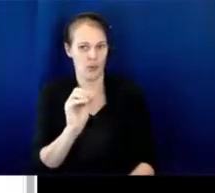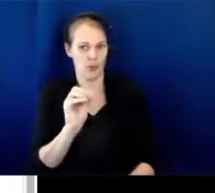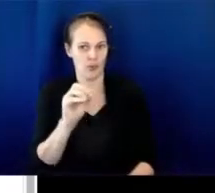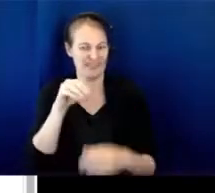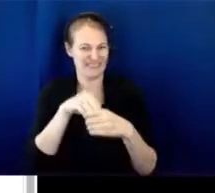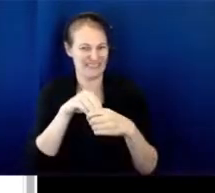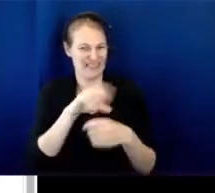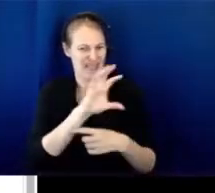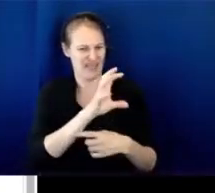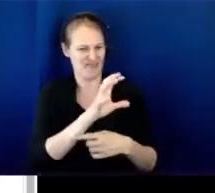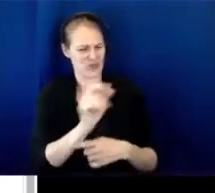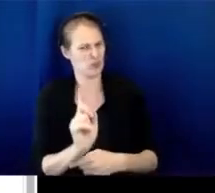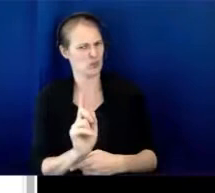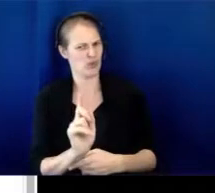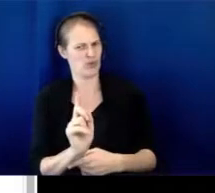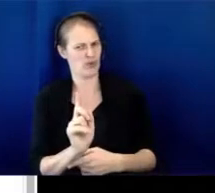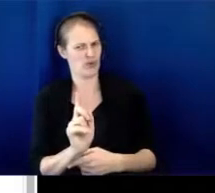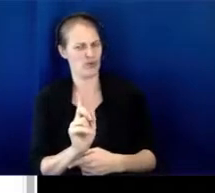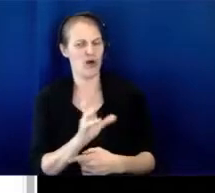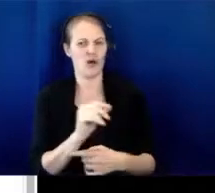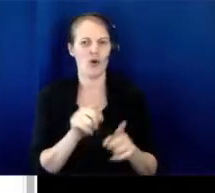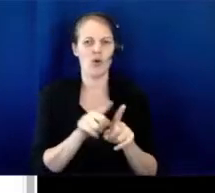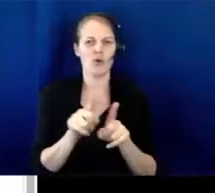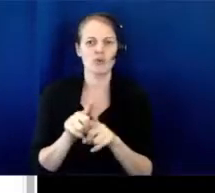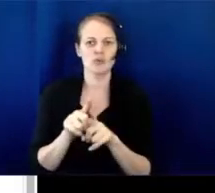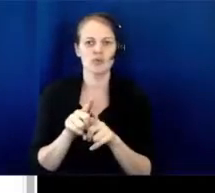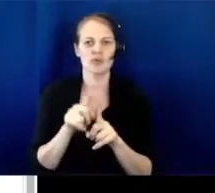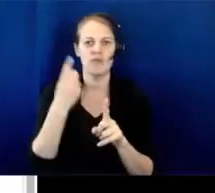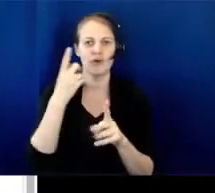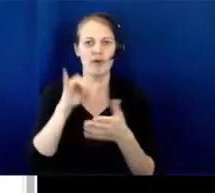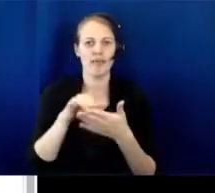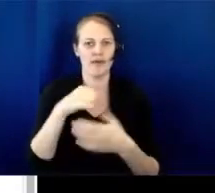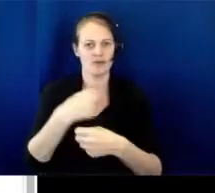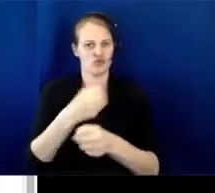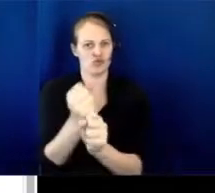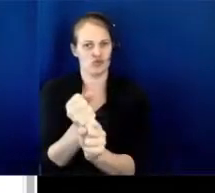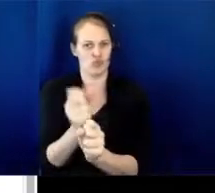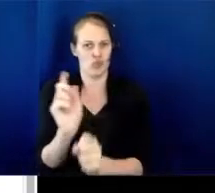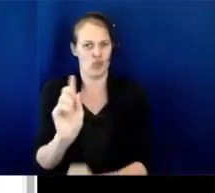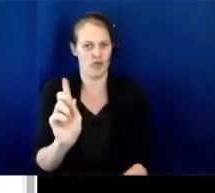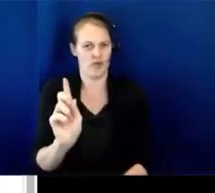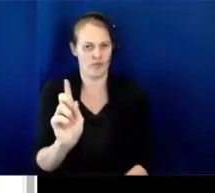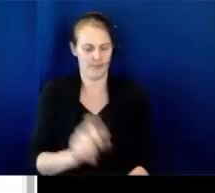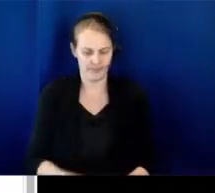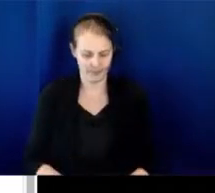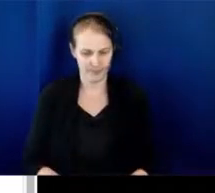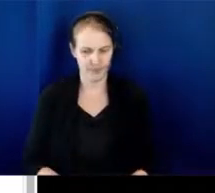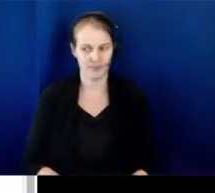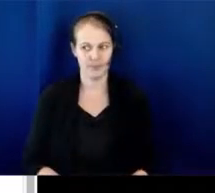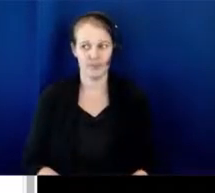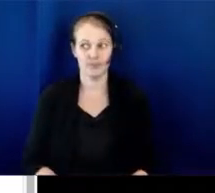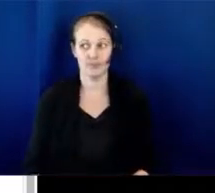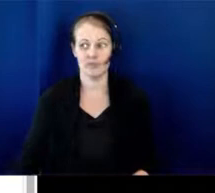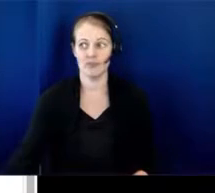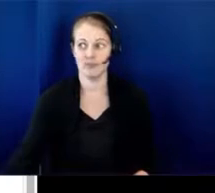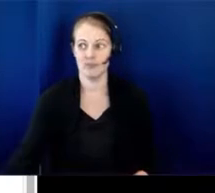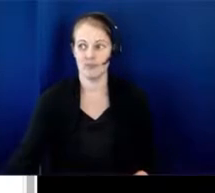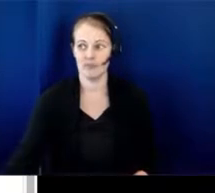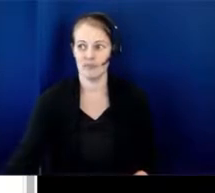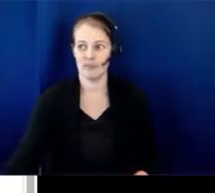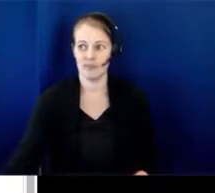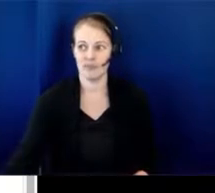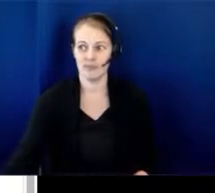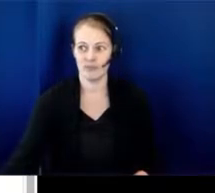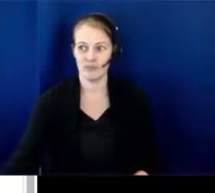Canvas, and also where to go to get that created. So the first thing we're going to do is, if you don't have Panopto